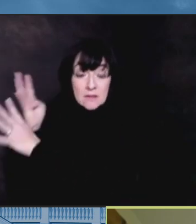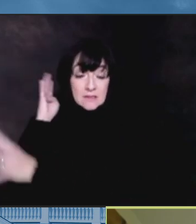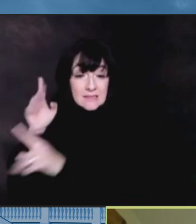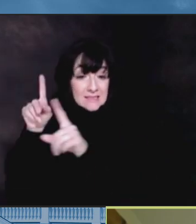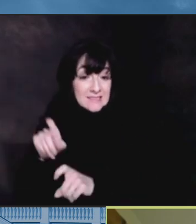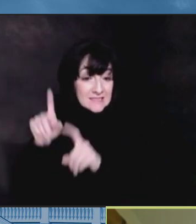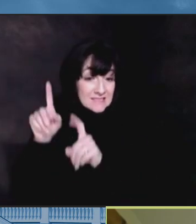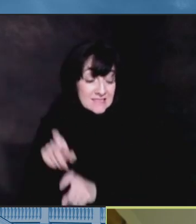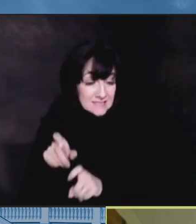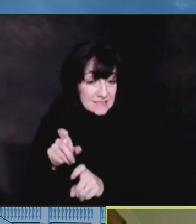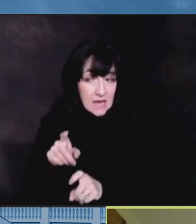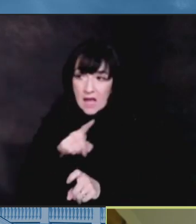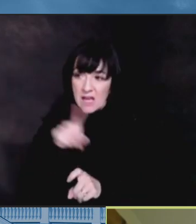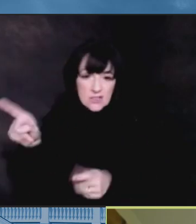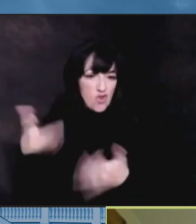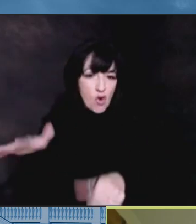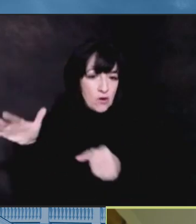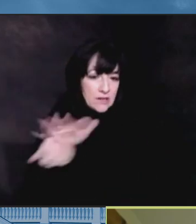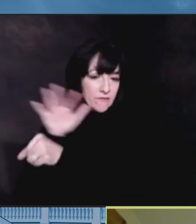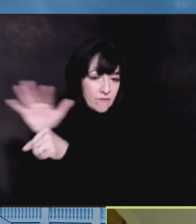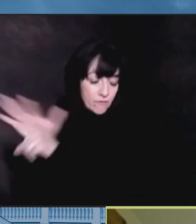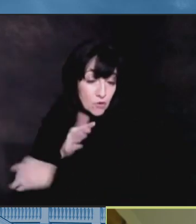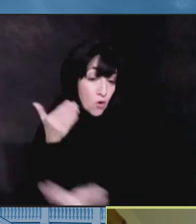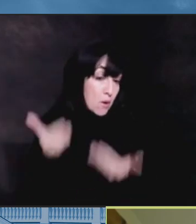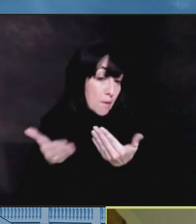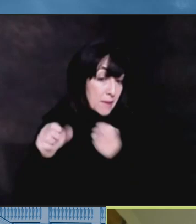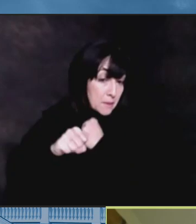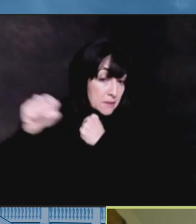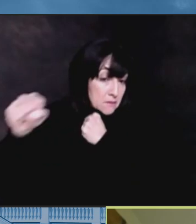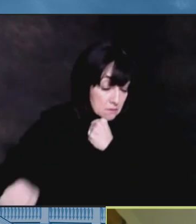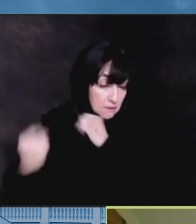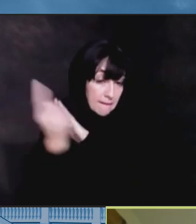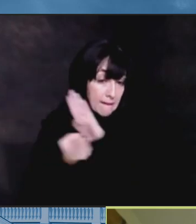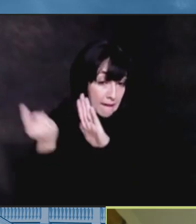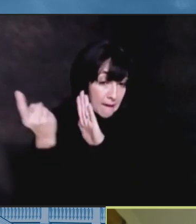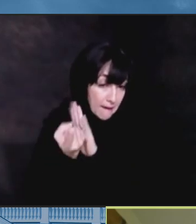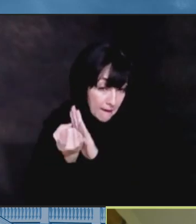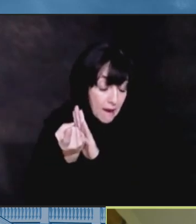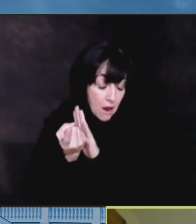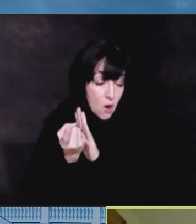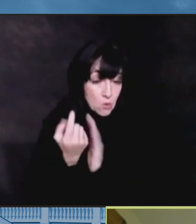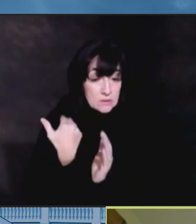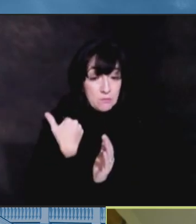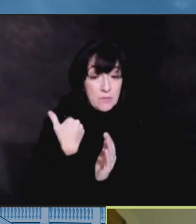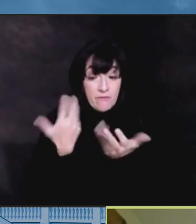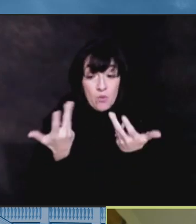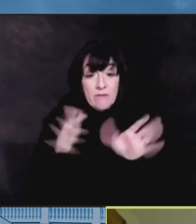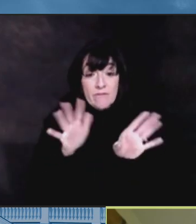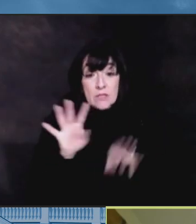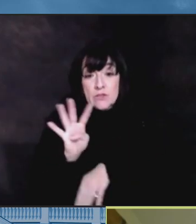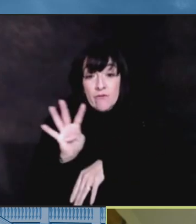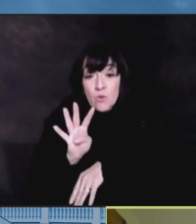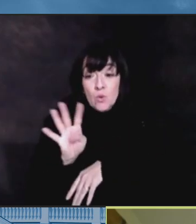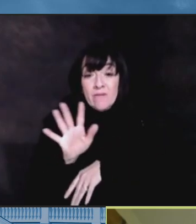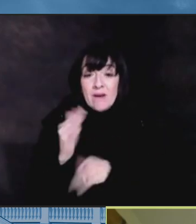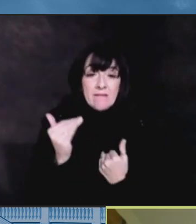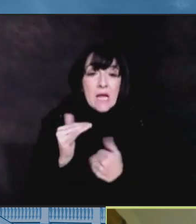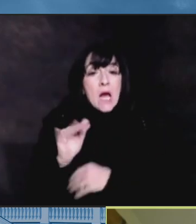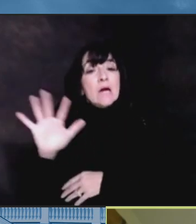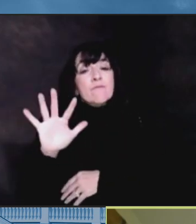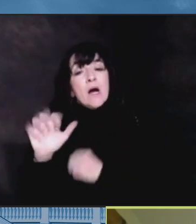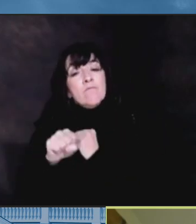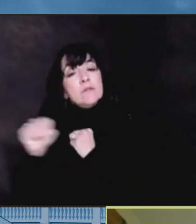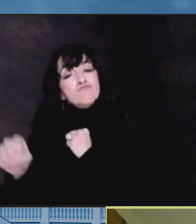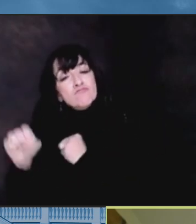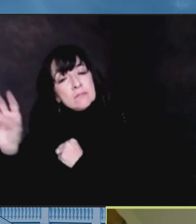more sites. I think you're going to see longer hours, maybe some more strategic locations in rural areas where we're not getting the testing we need. But, we're